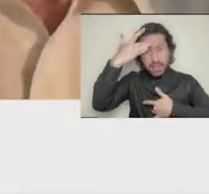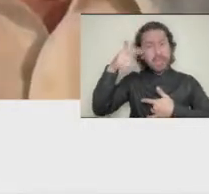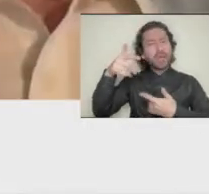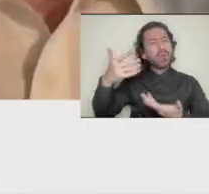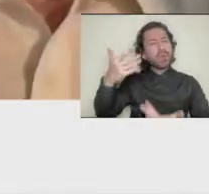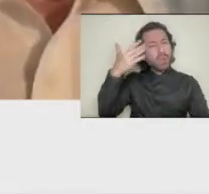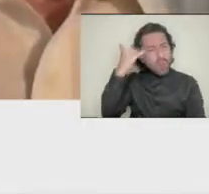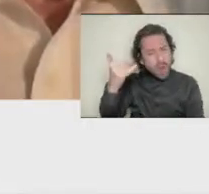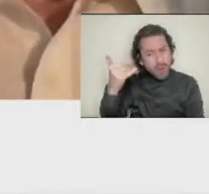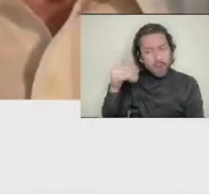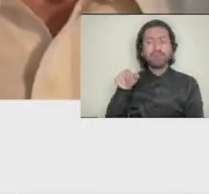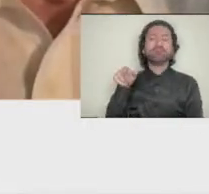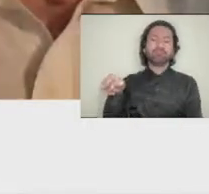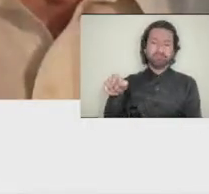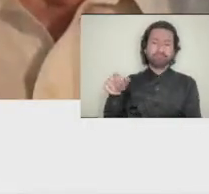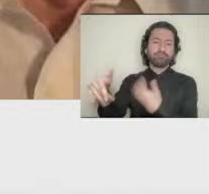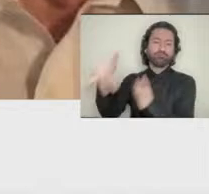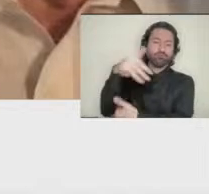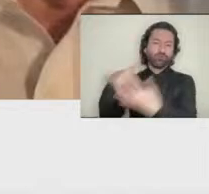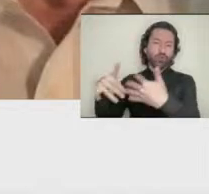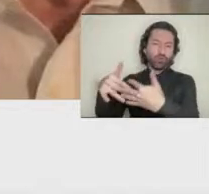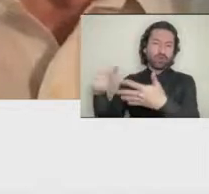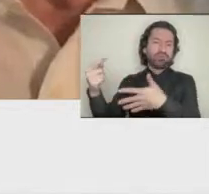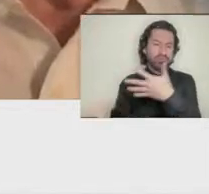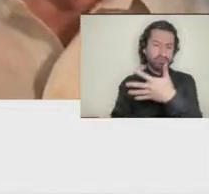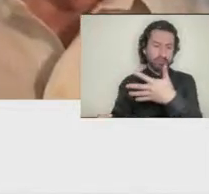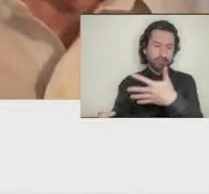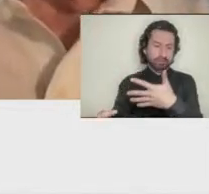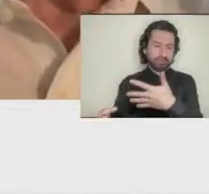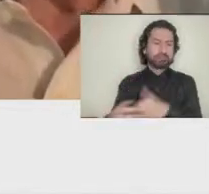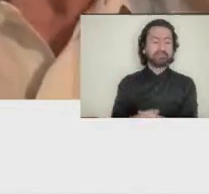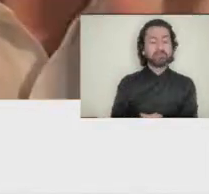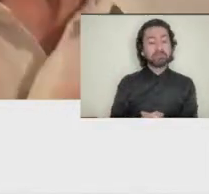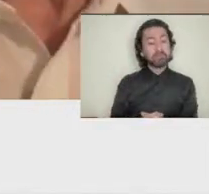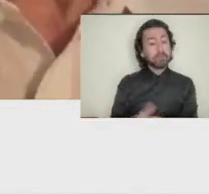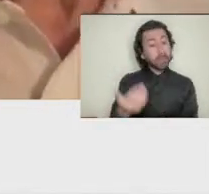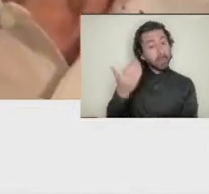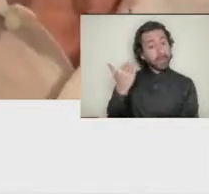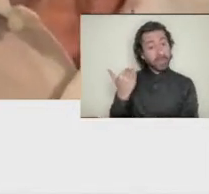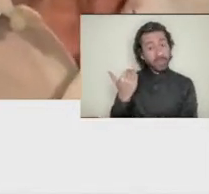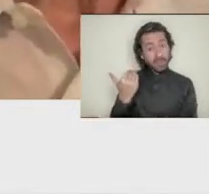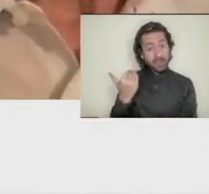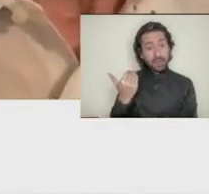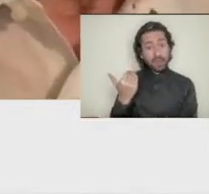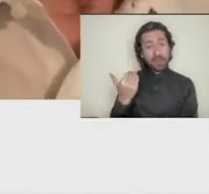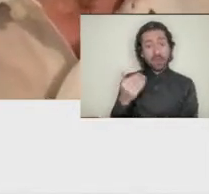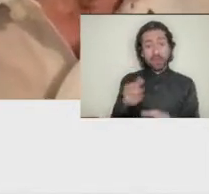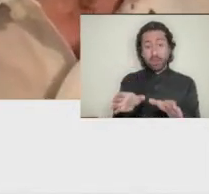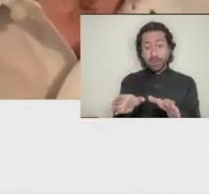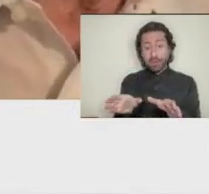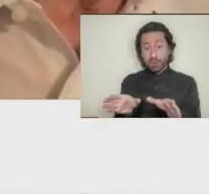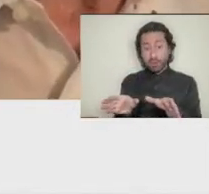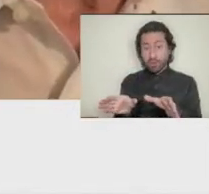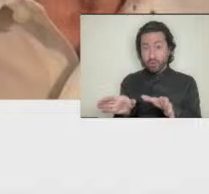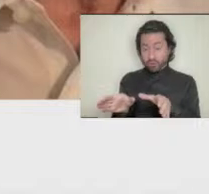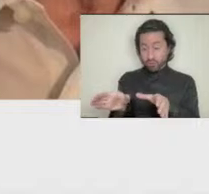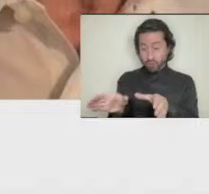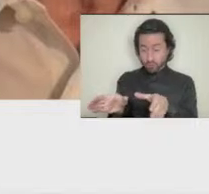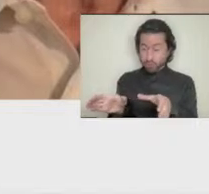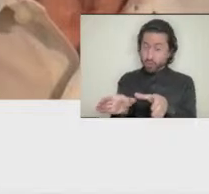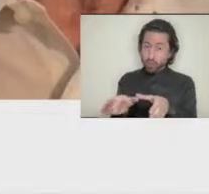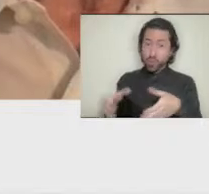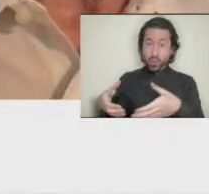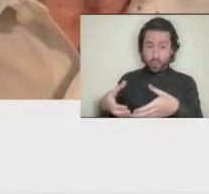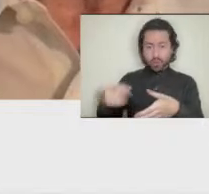When we launched the WHO Commission on Social Determinants of Health in Chile, the then Director